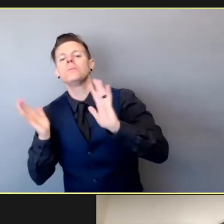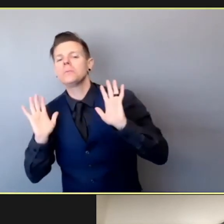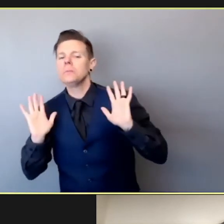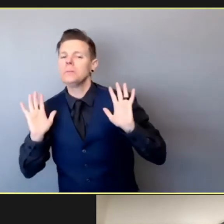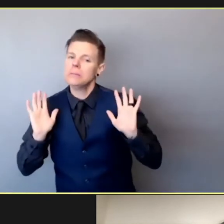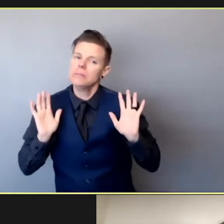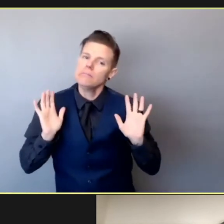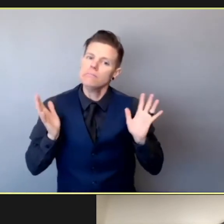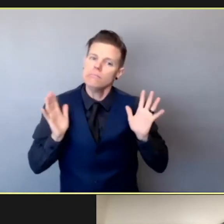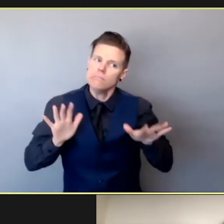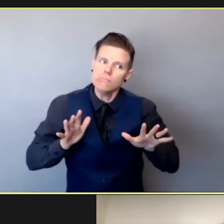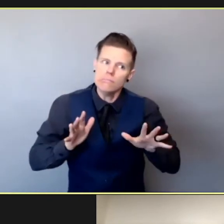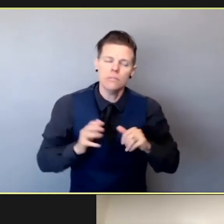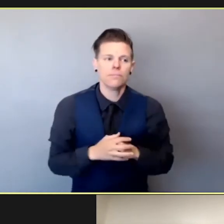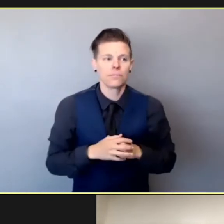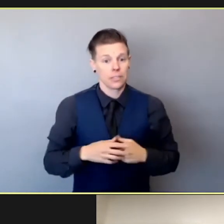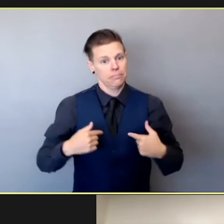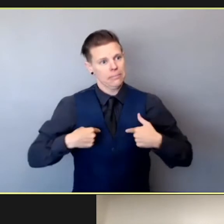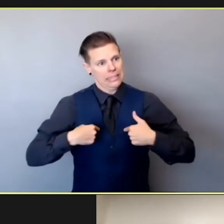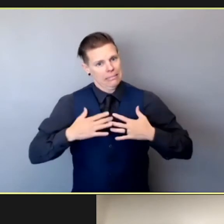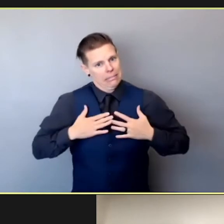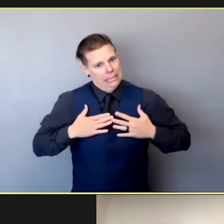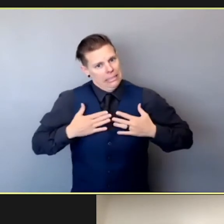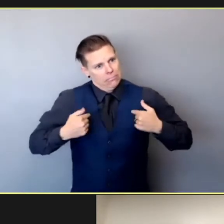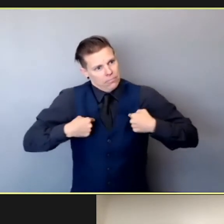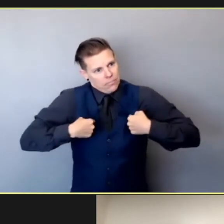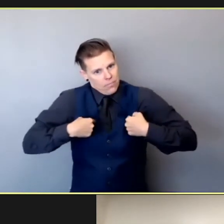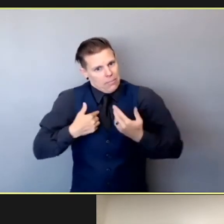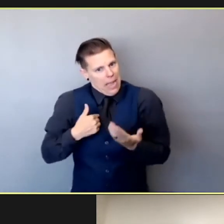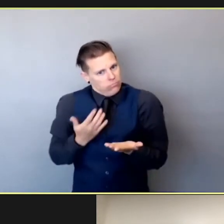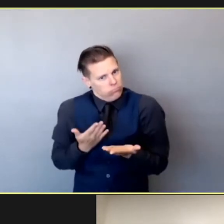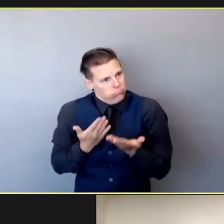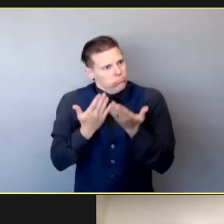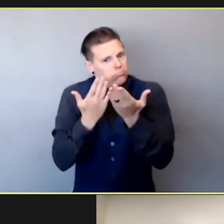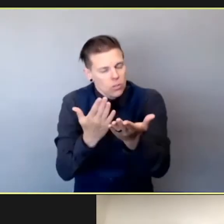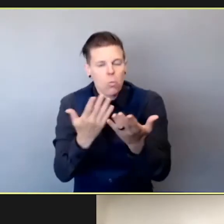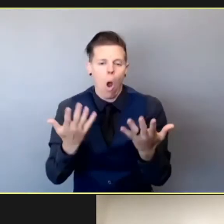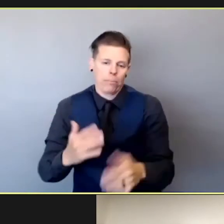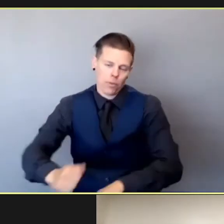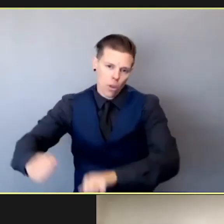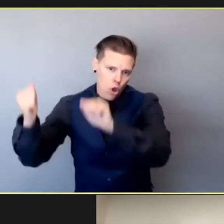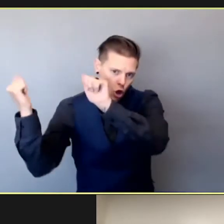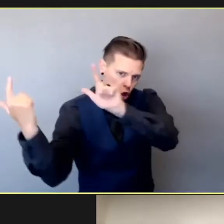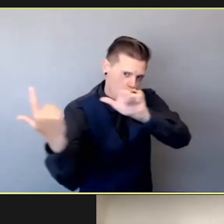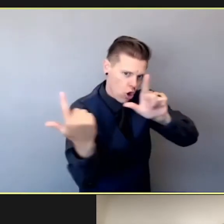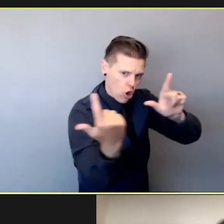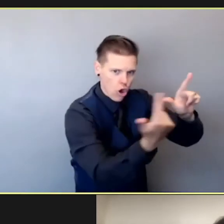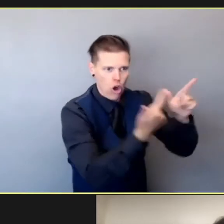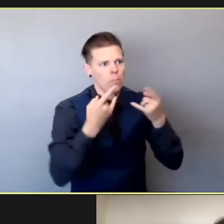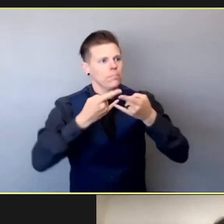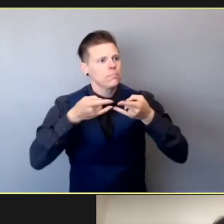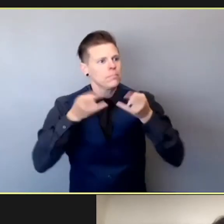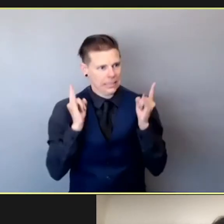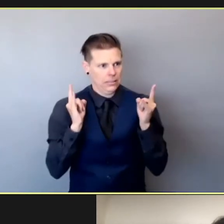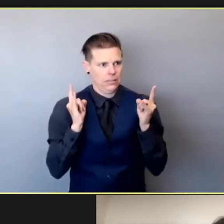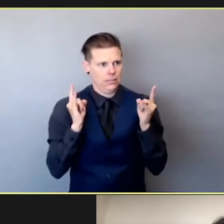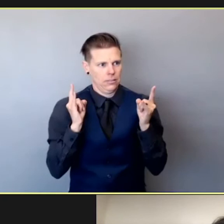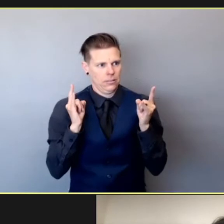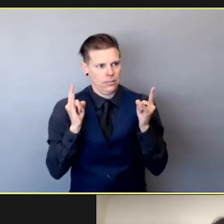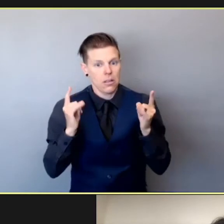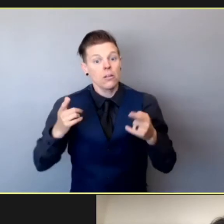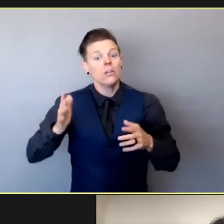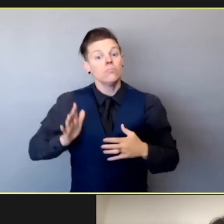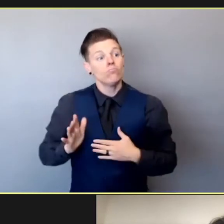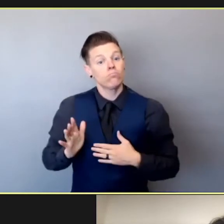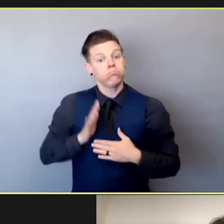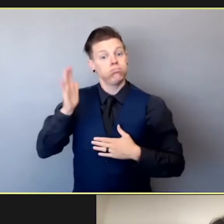certainly personally recommend that everyone wear a mask. The way our public health order is written, it ties our guidance directly to